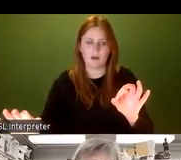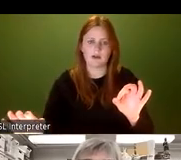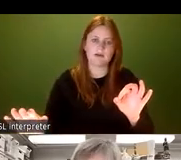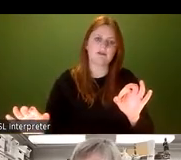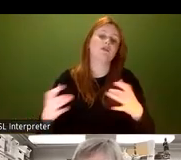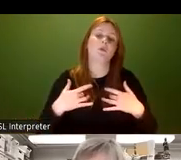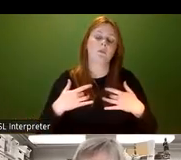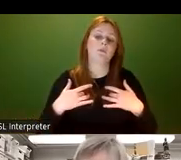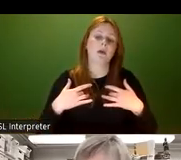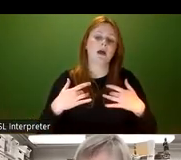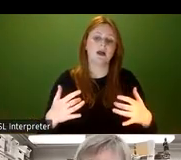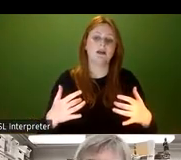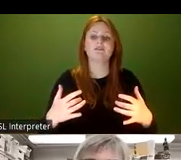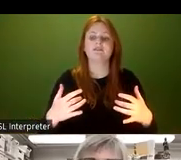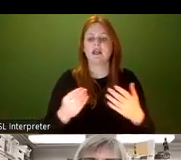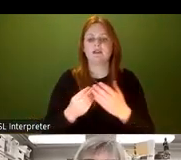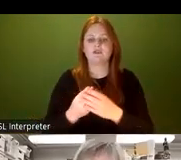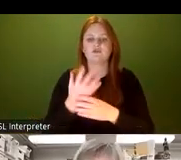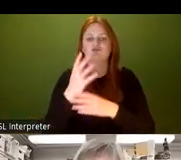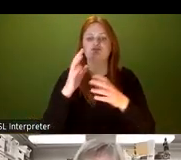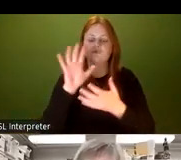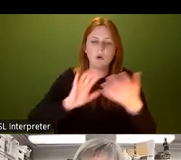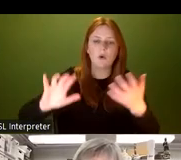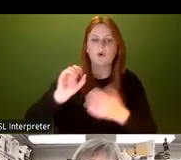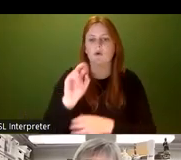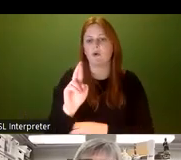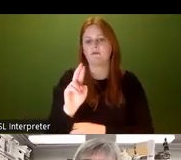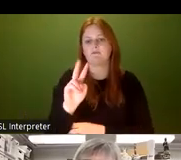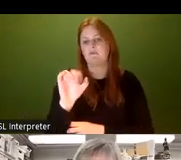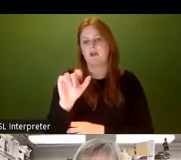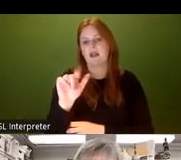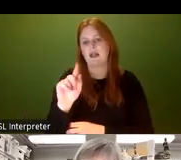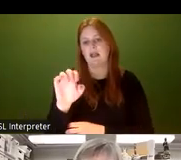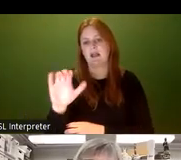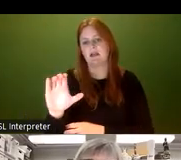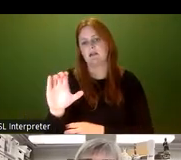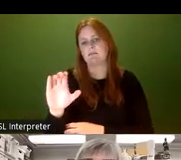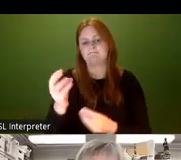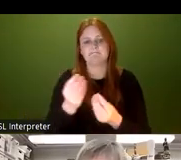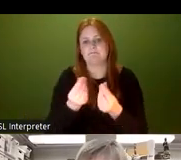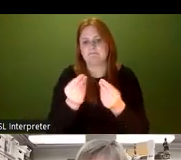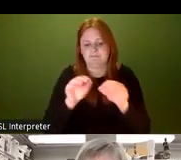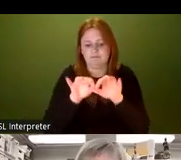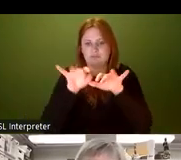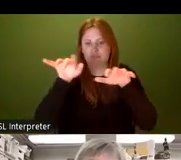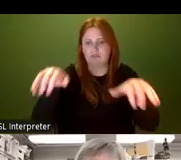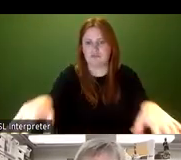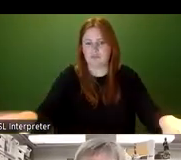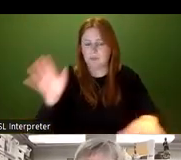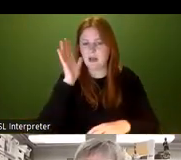or volcanic material, of course, would be emitted from. And